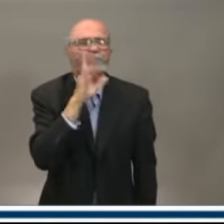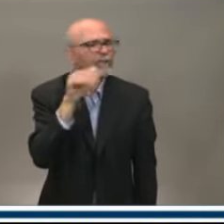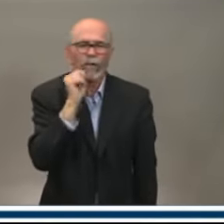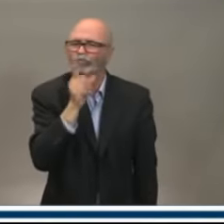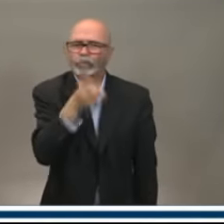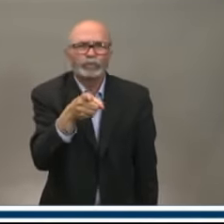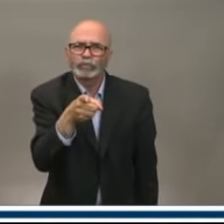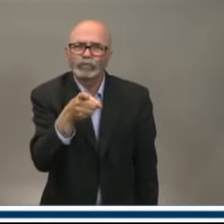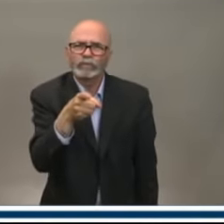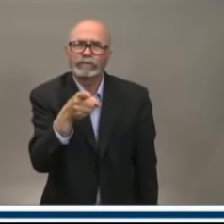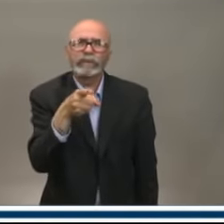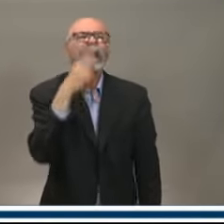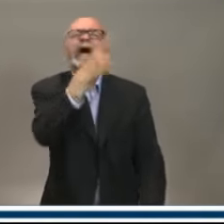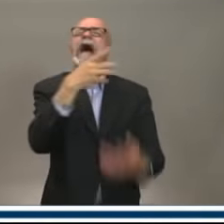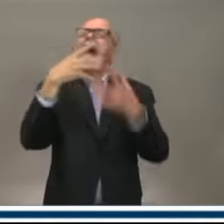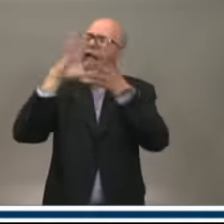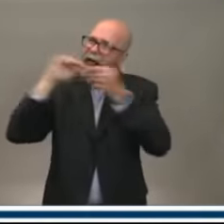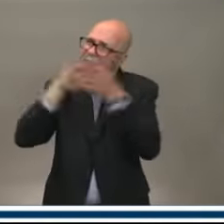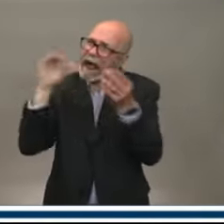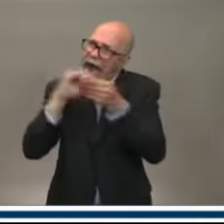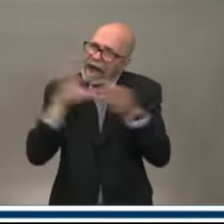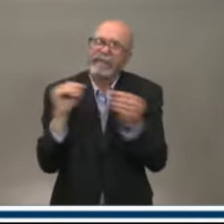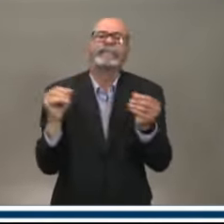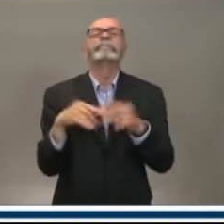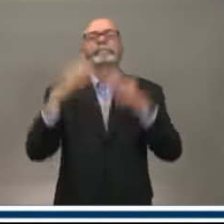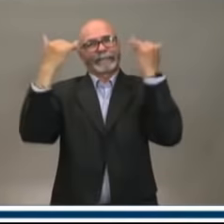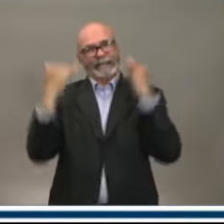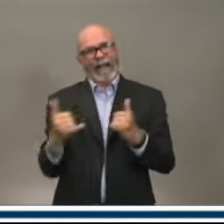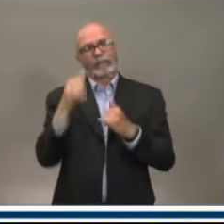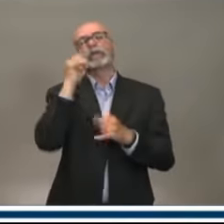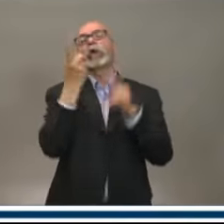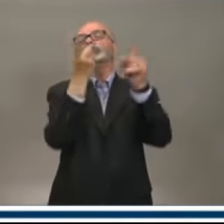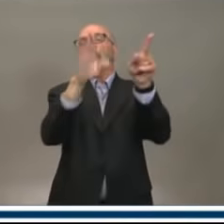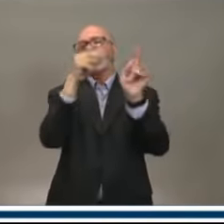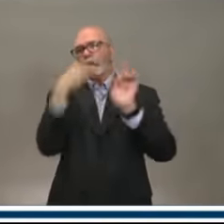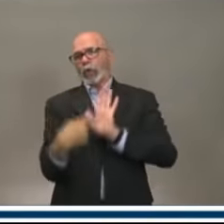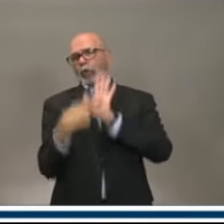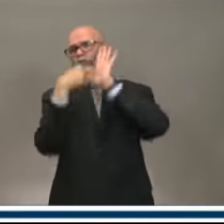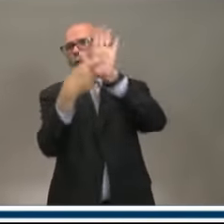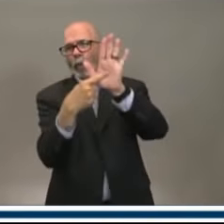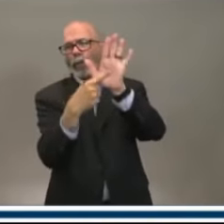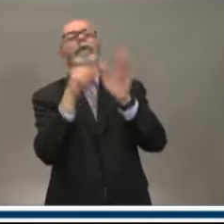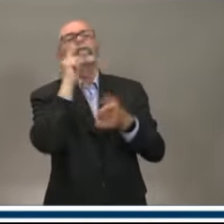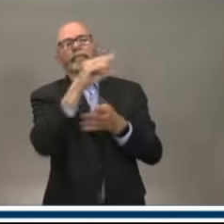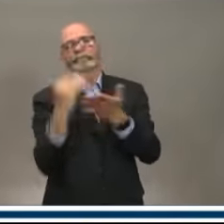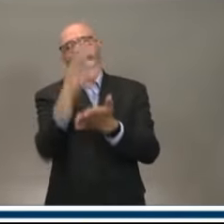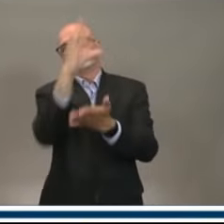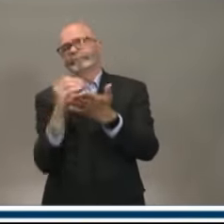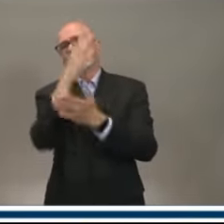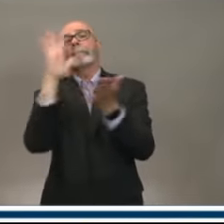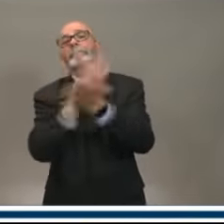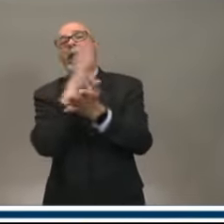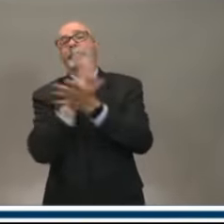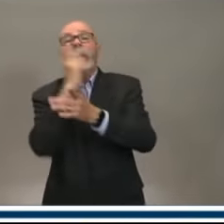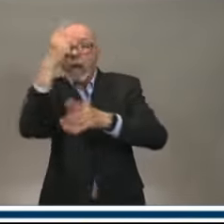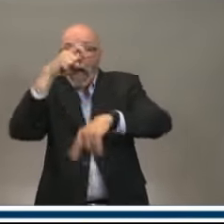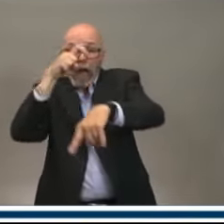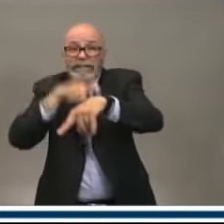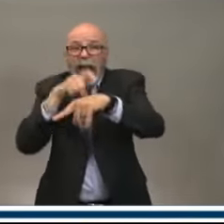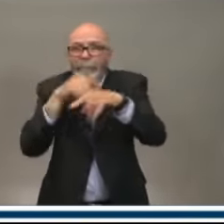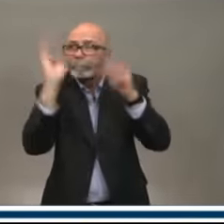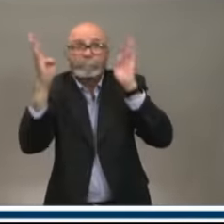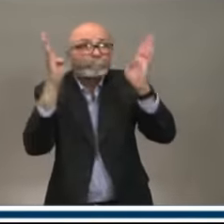walk you through that document, and there are no dates or timelines attached to this, And that's because we have not completed